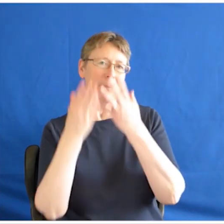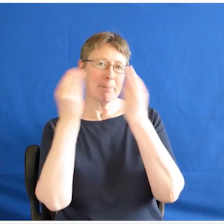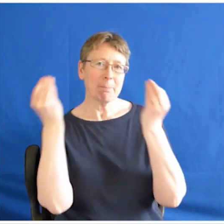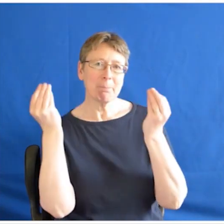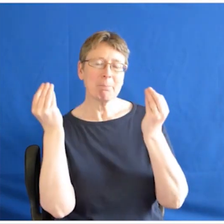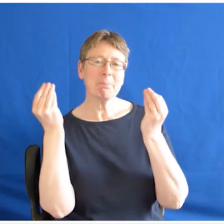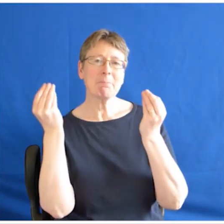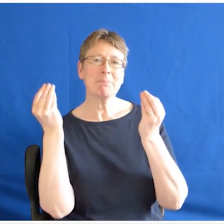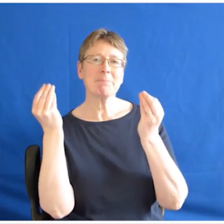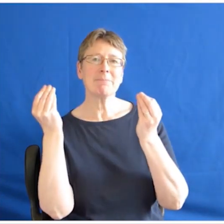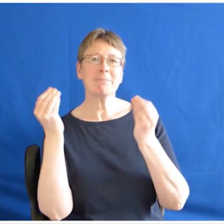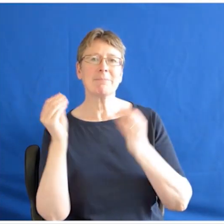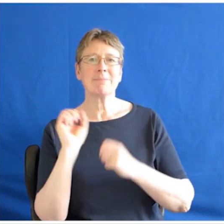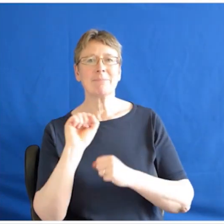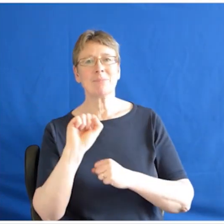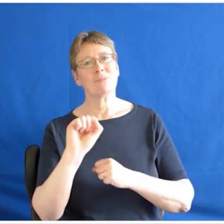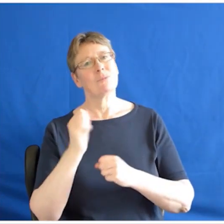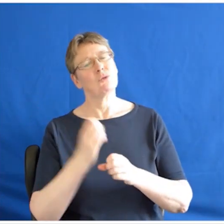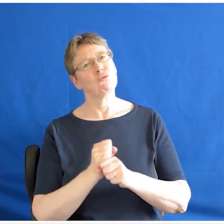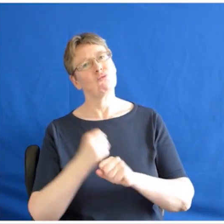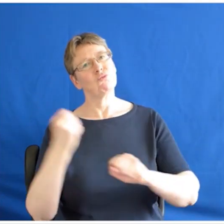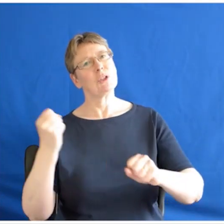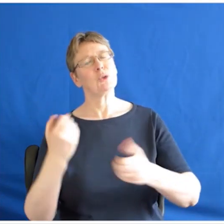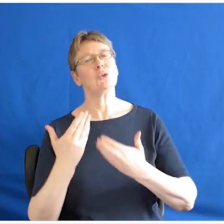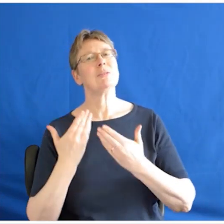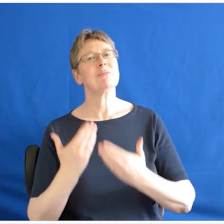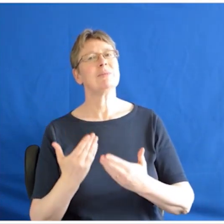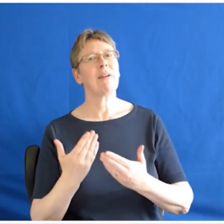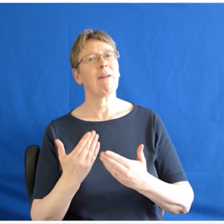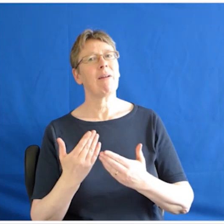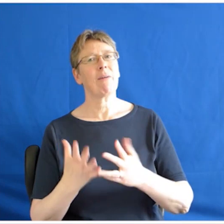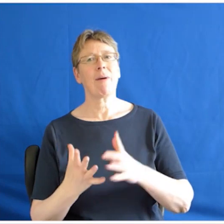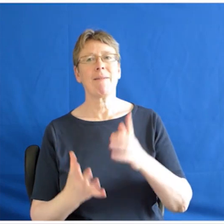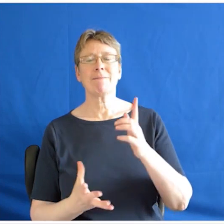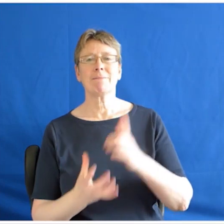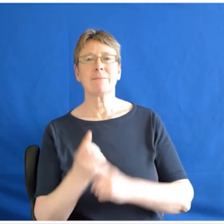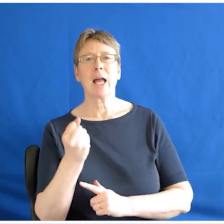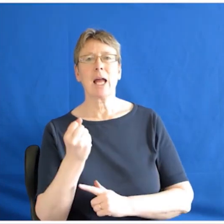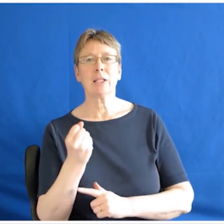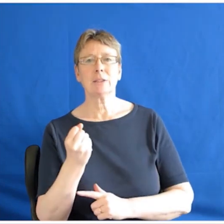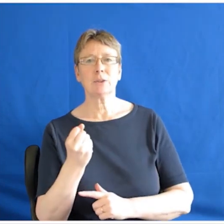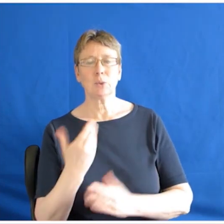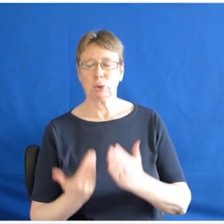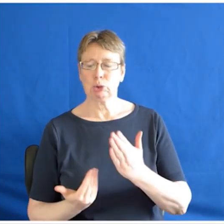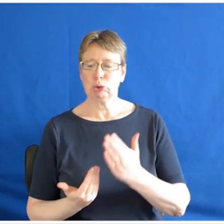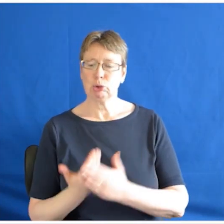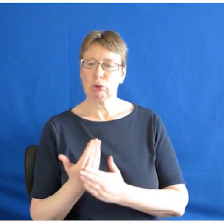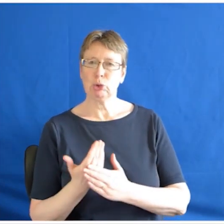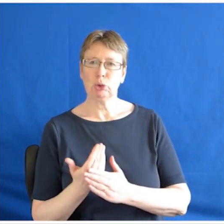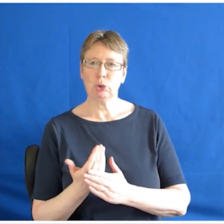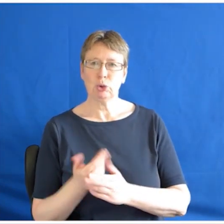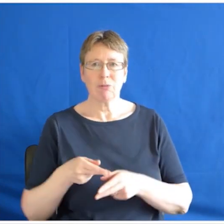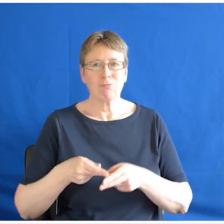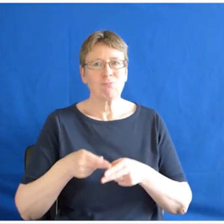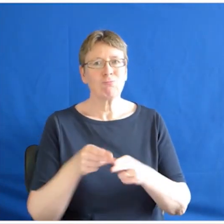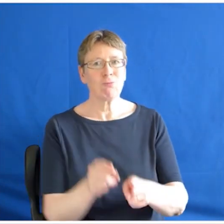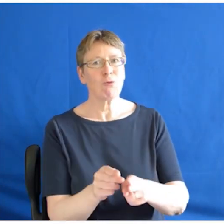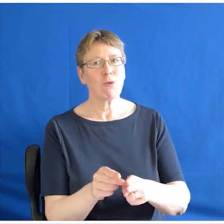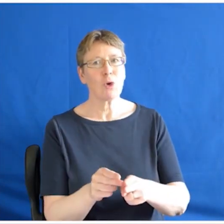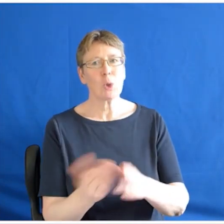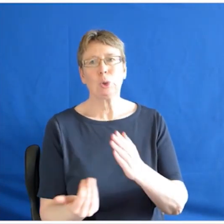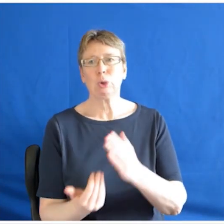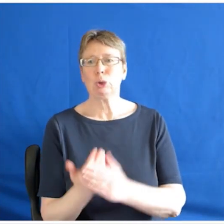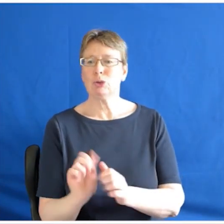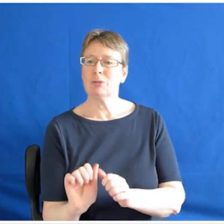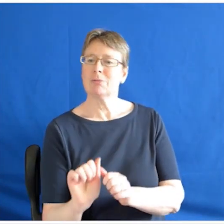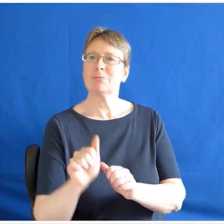forget. In your graduation day, you may always find new roads to travel, new